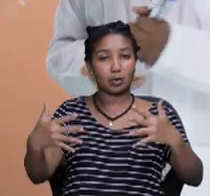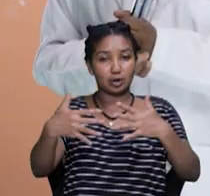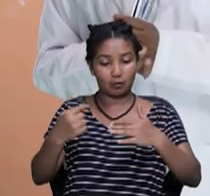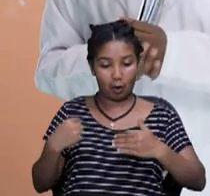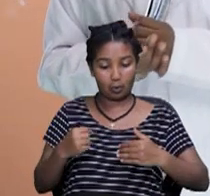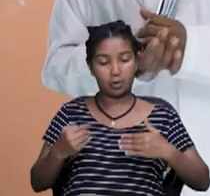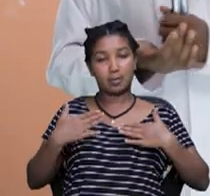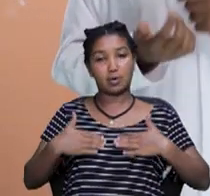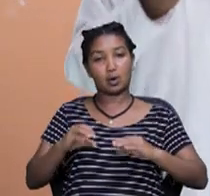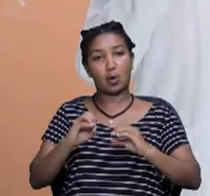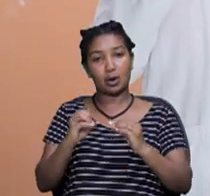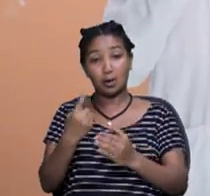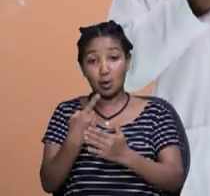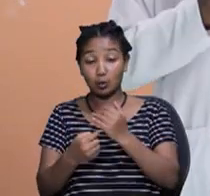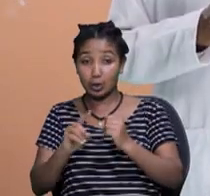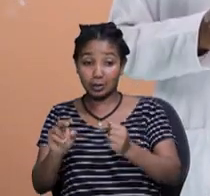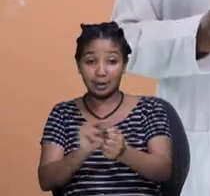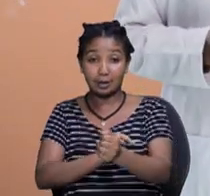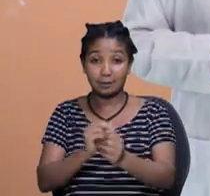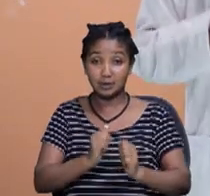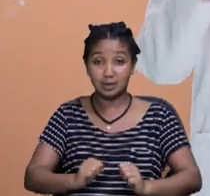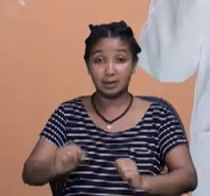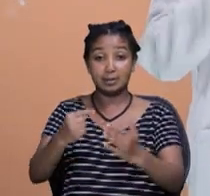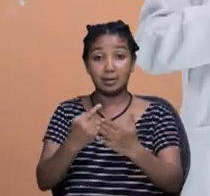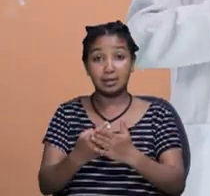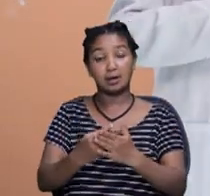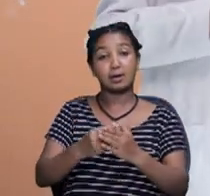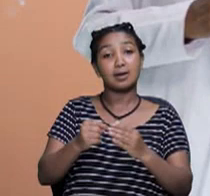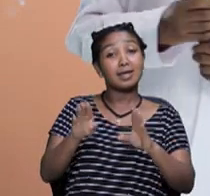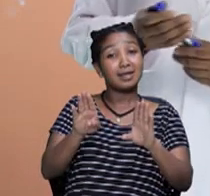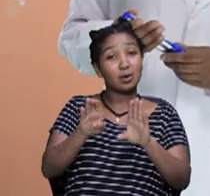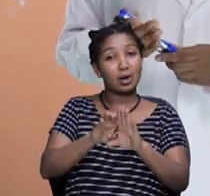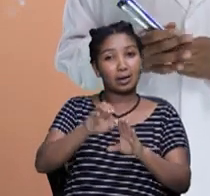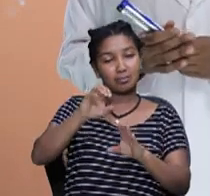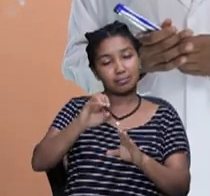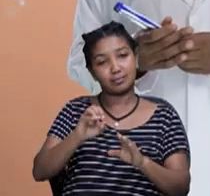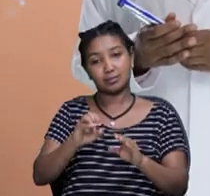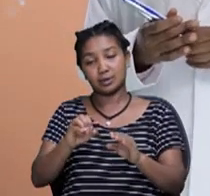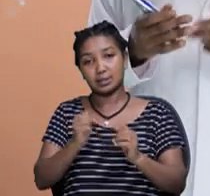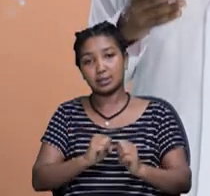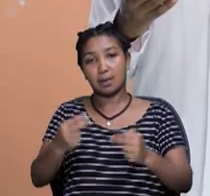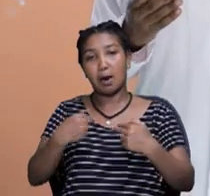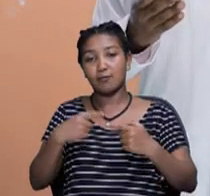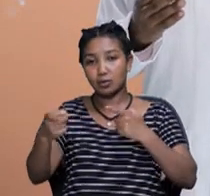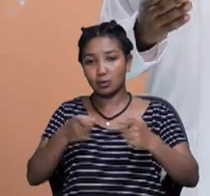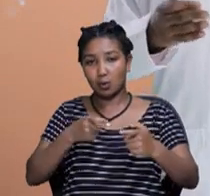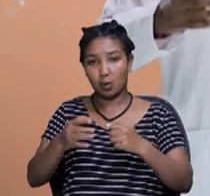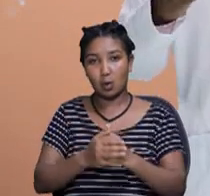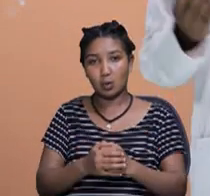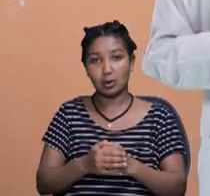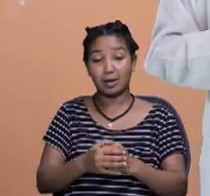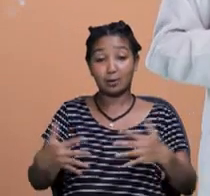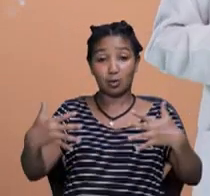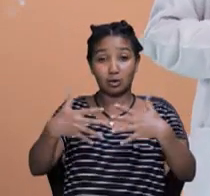of our body organ. Not only the nerve system, the endocrine system also have control